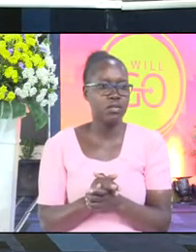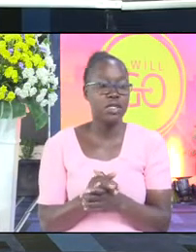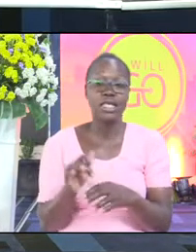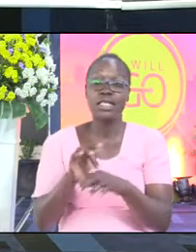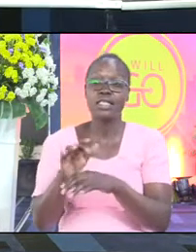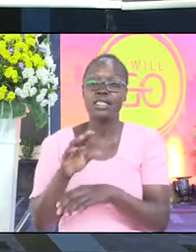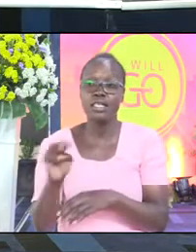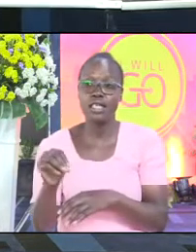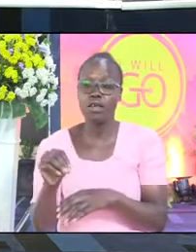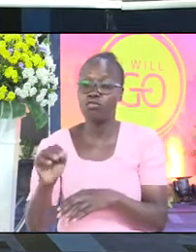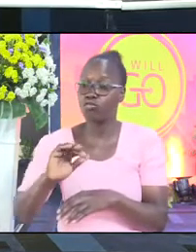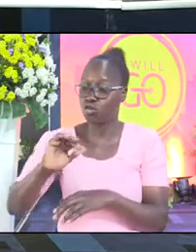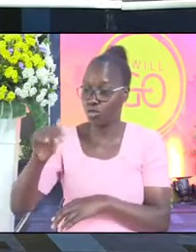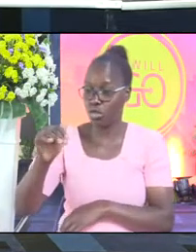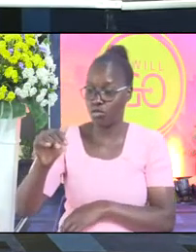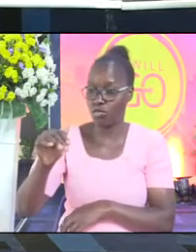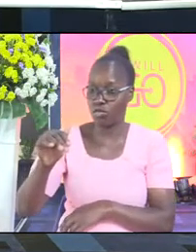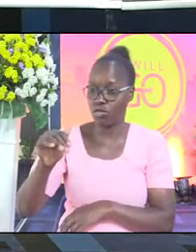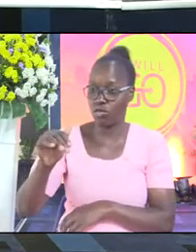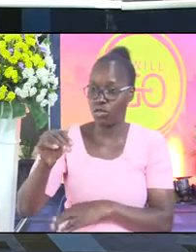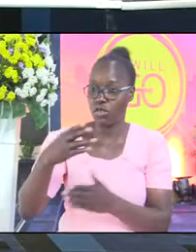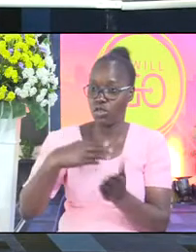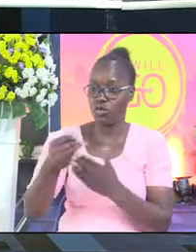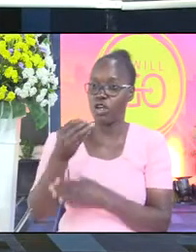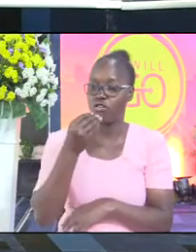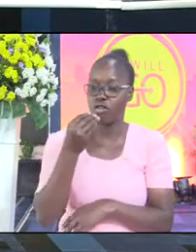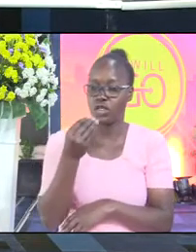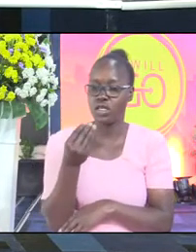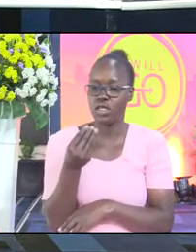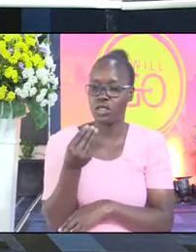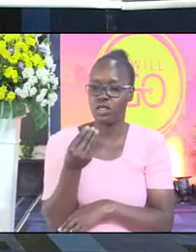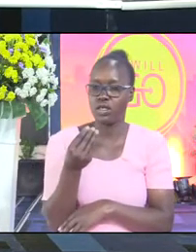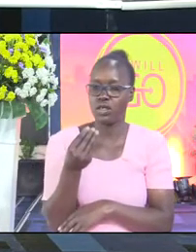He sent them into town to buy food.